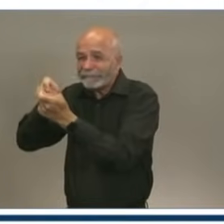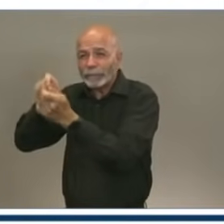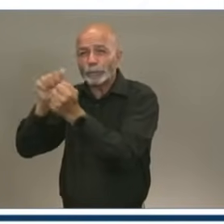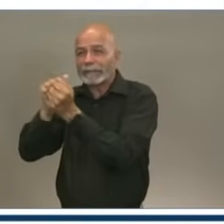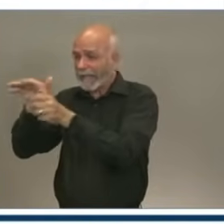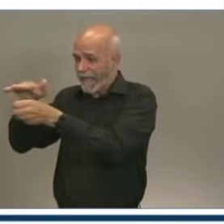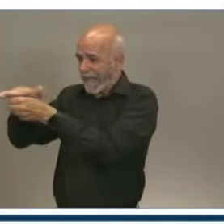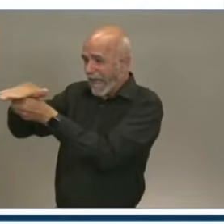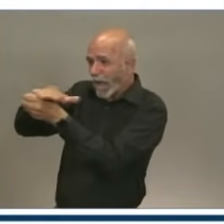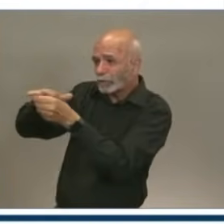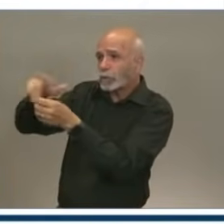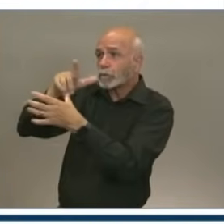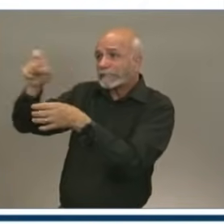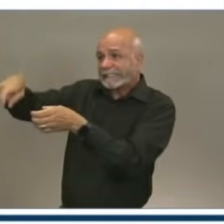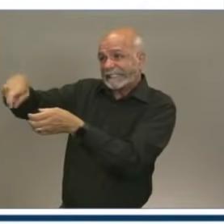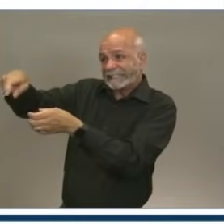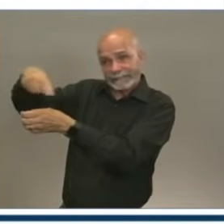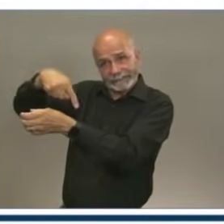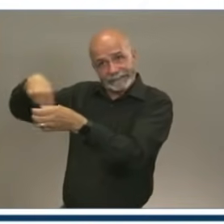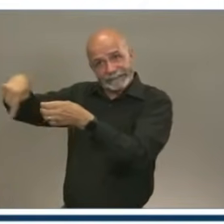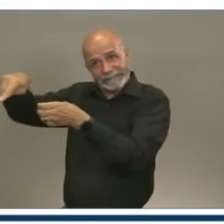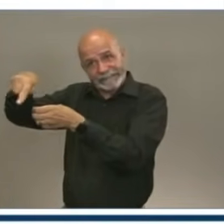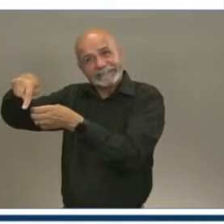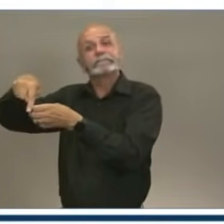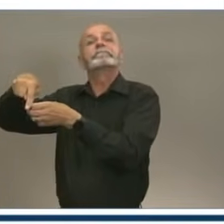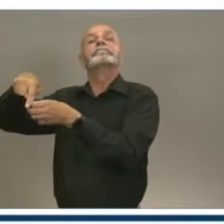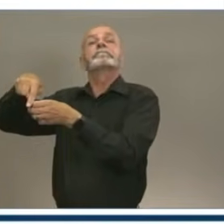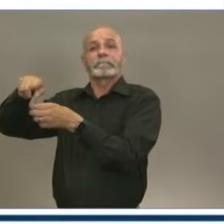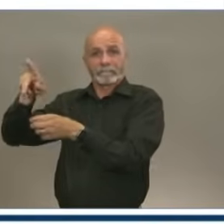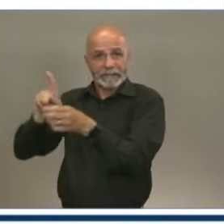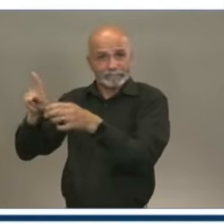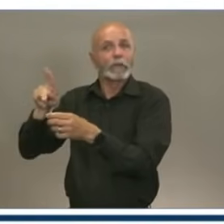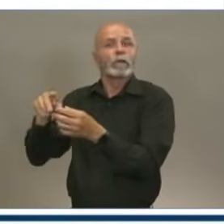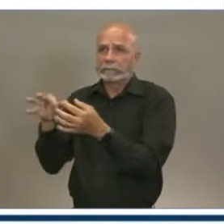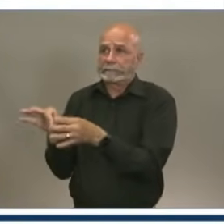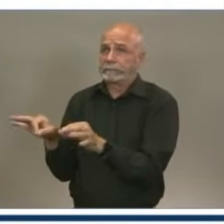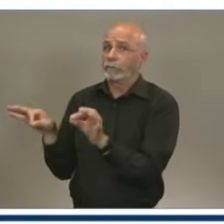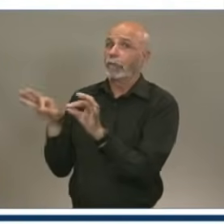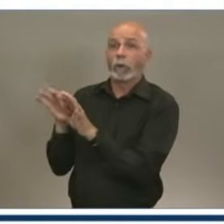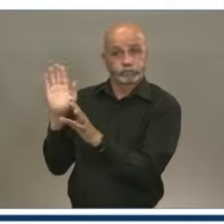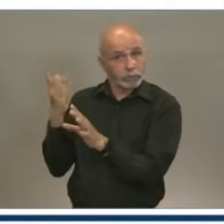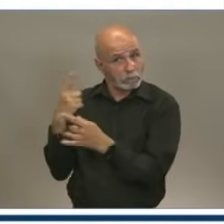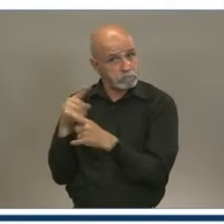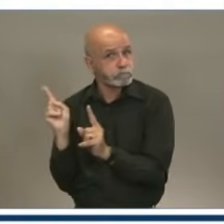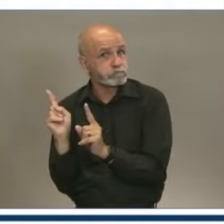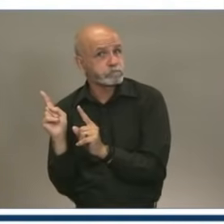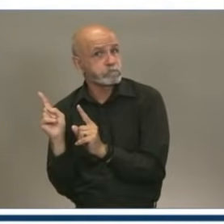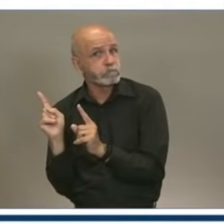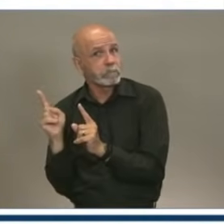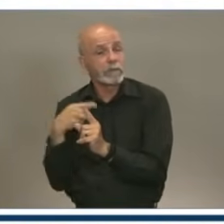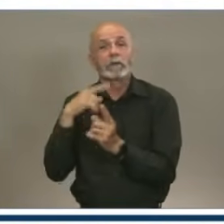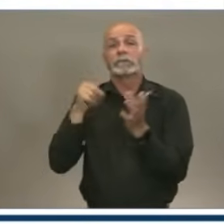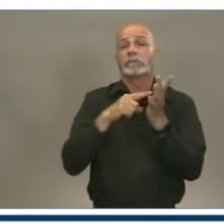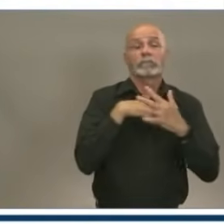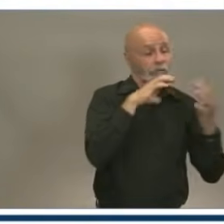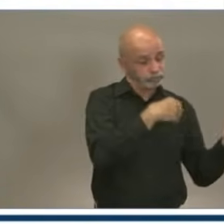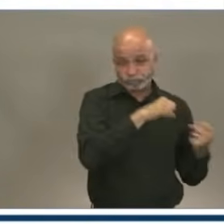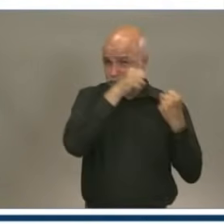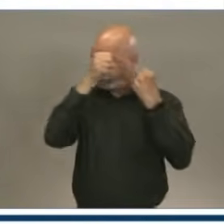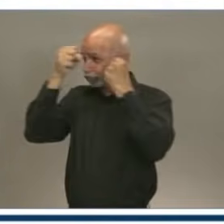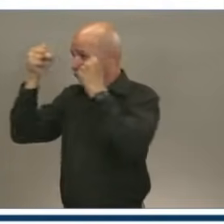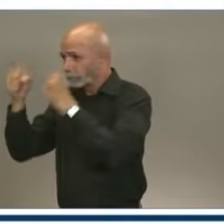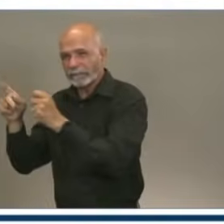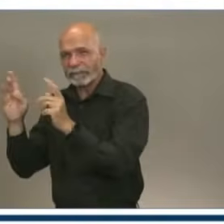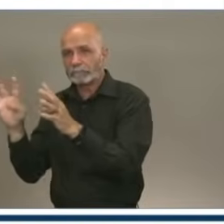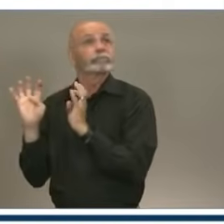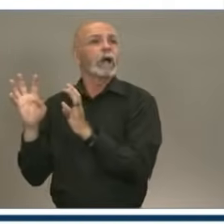localized geographic areas, and that's paying off. We're seeing when we move in, we get a big bump in that little small community,